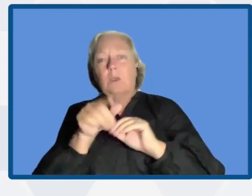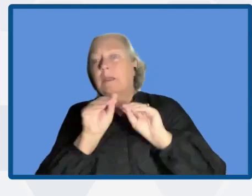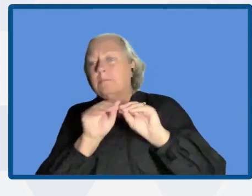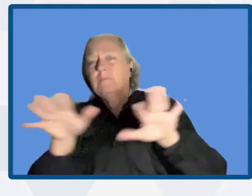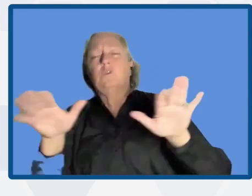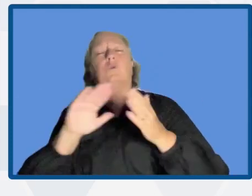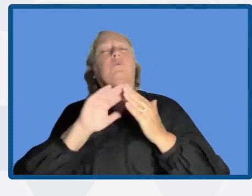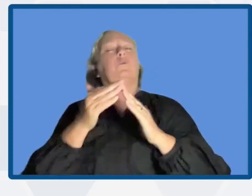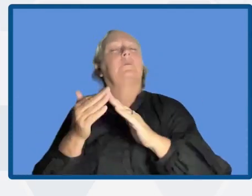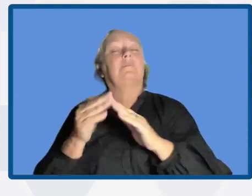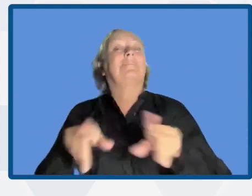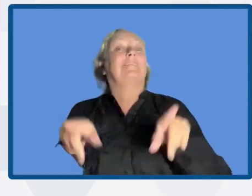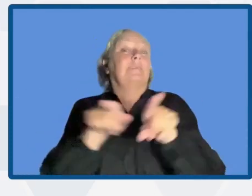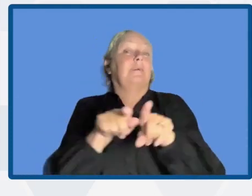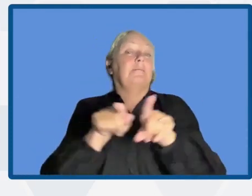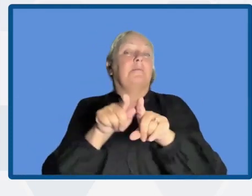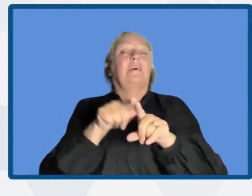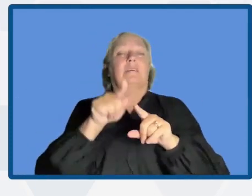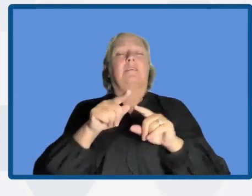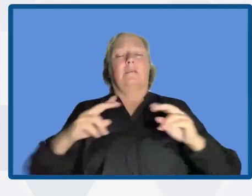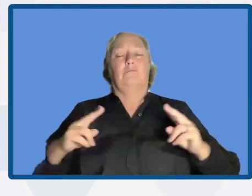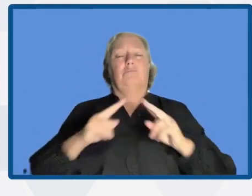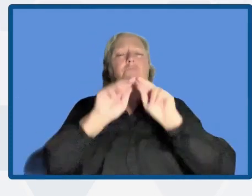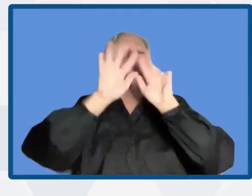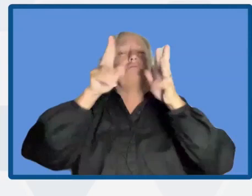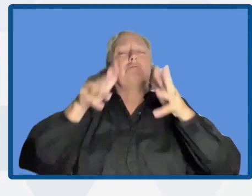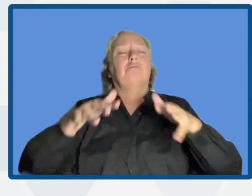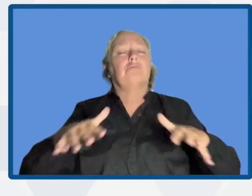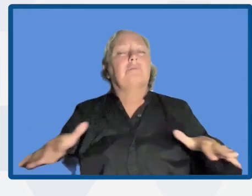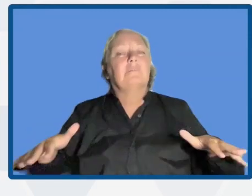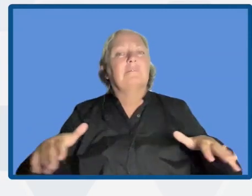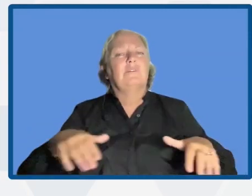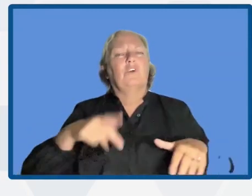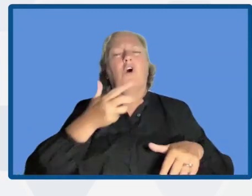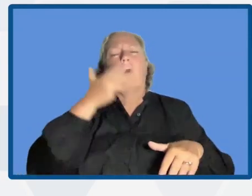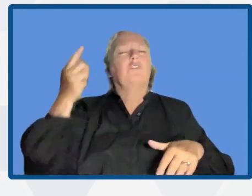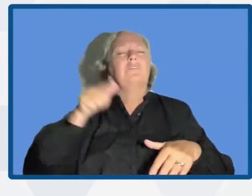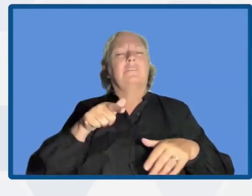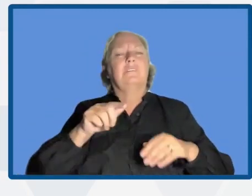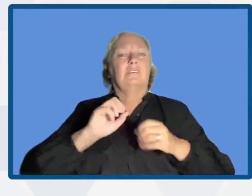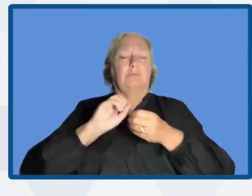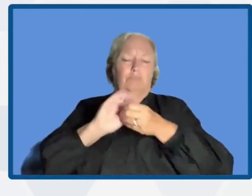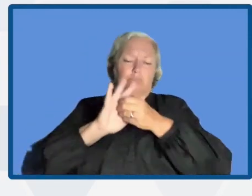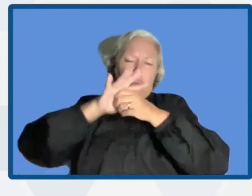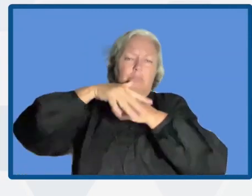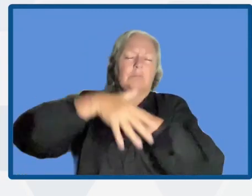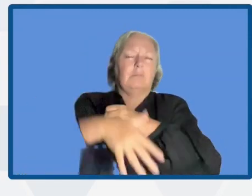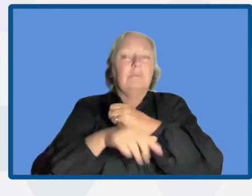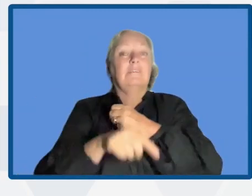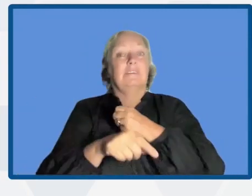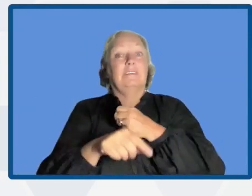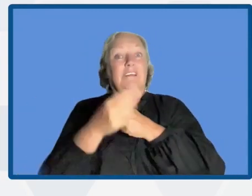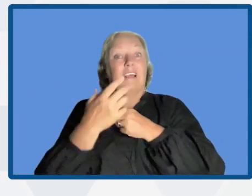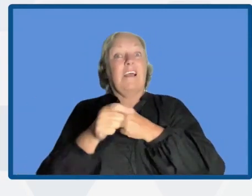same applies to volcanoes. People live in volcano communities. There are volcano